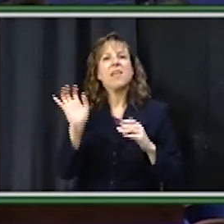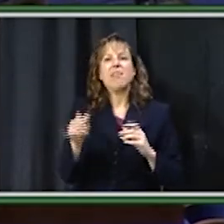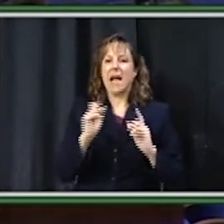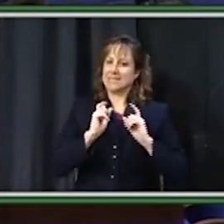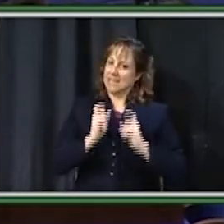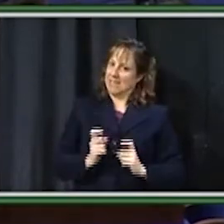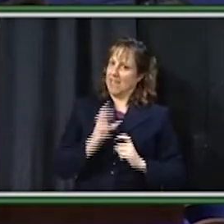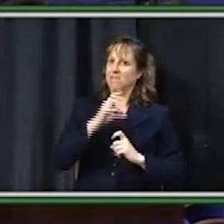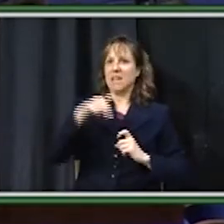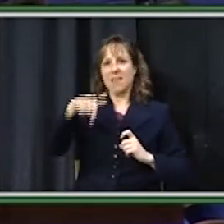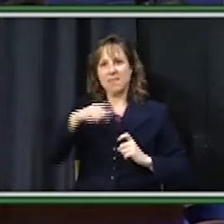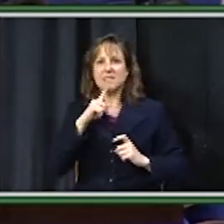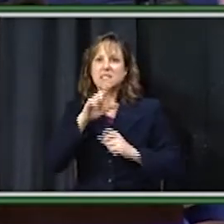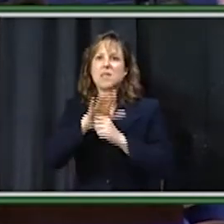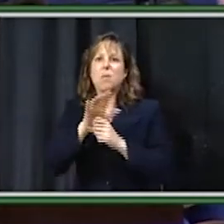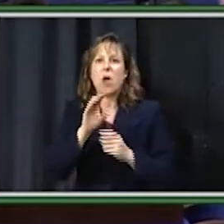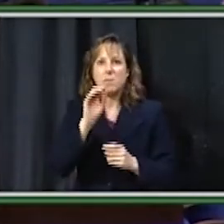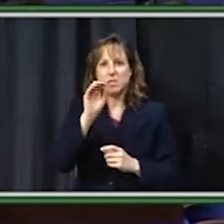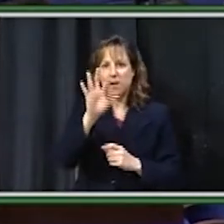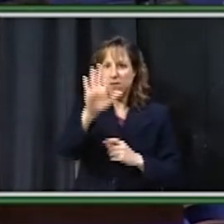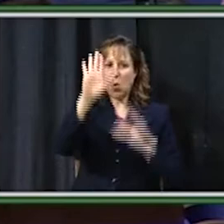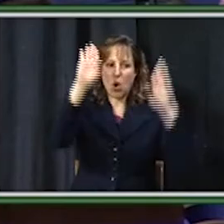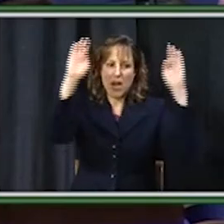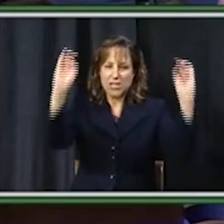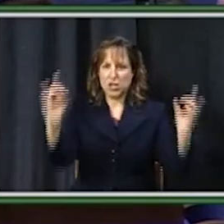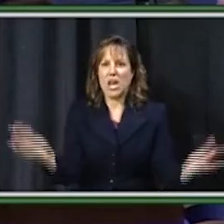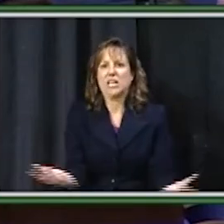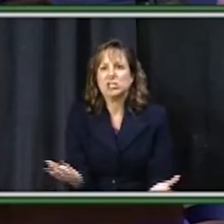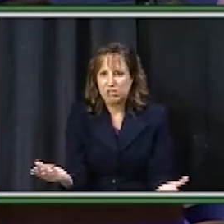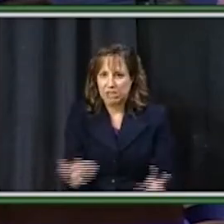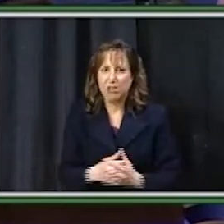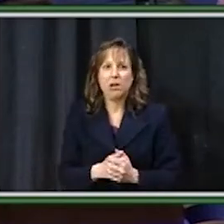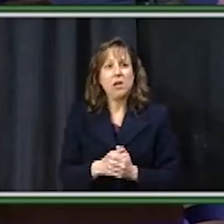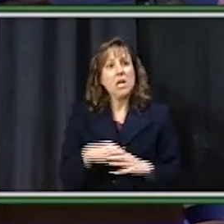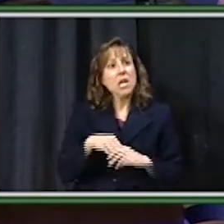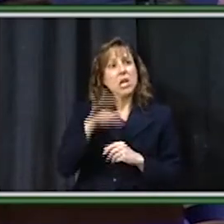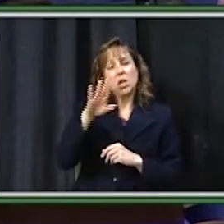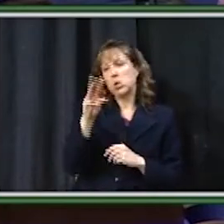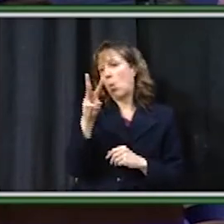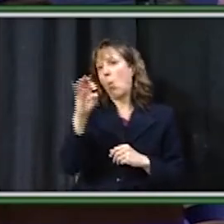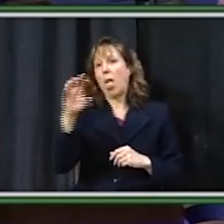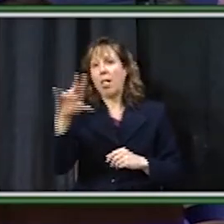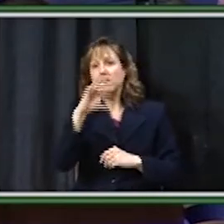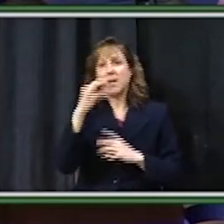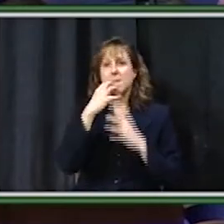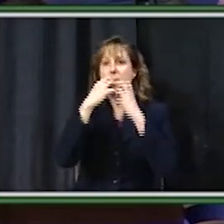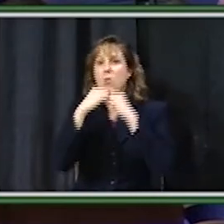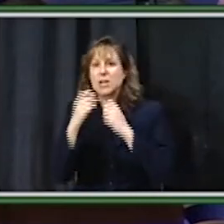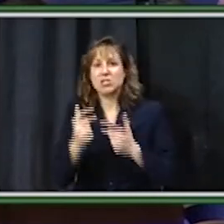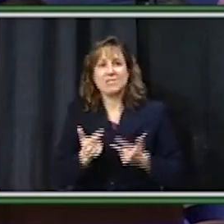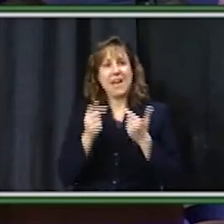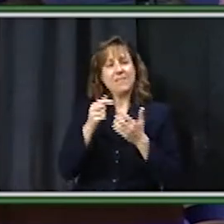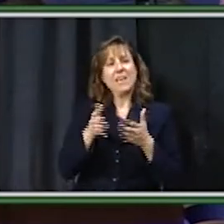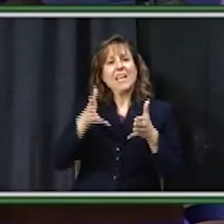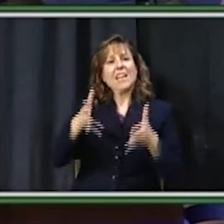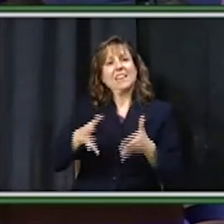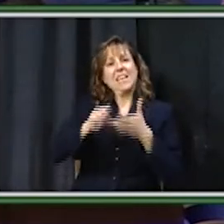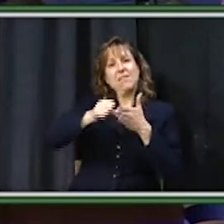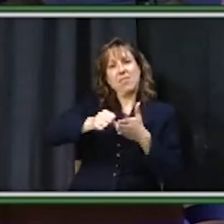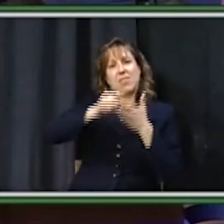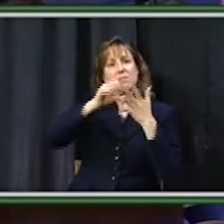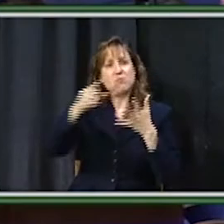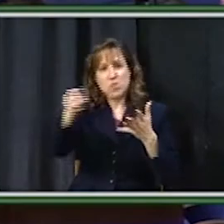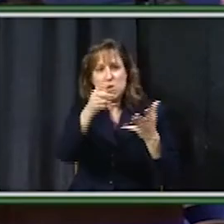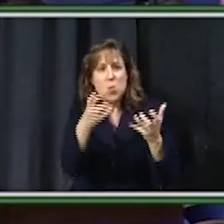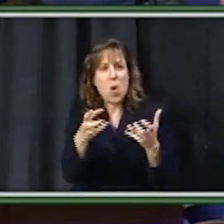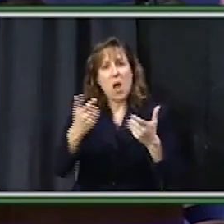and this is the promise of your education here. In your one wild and precious life, leave the mark you choose. Live the story